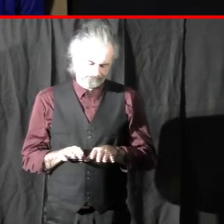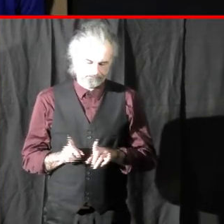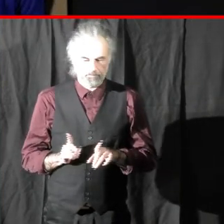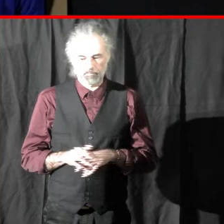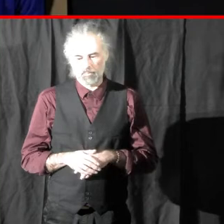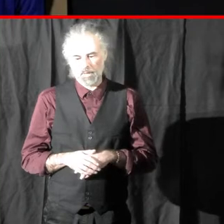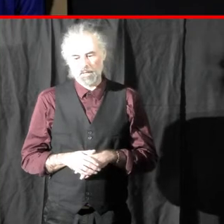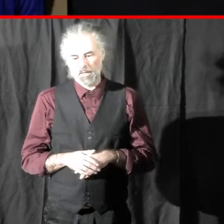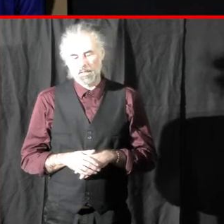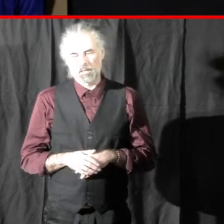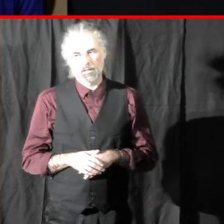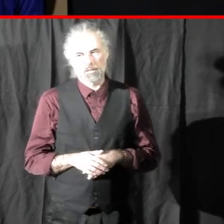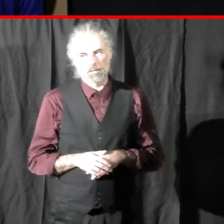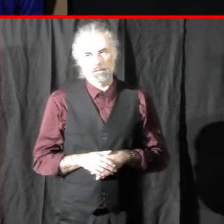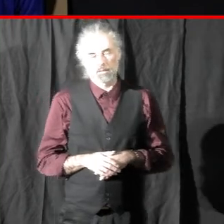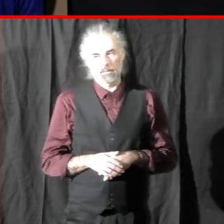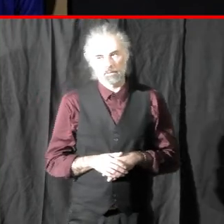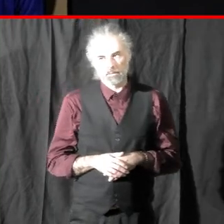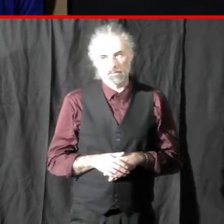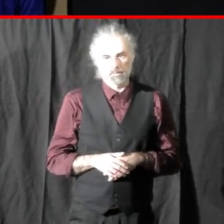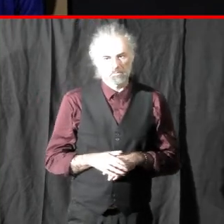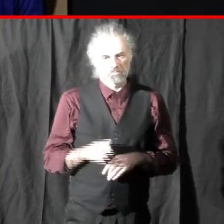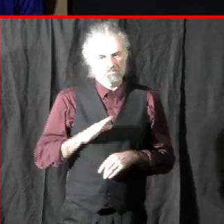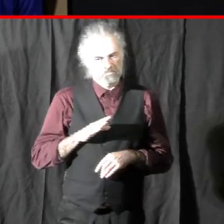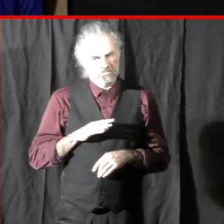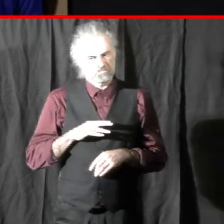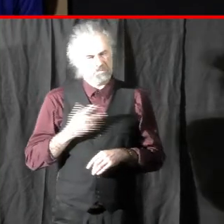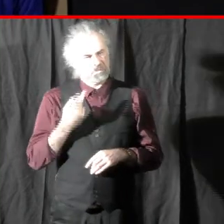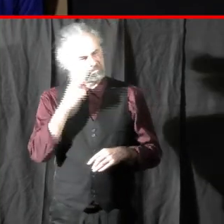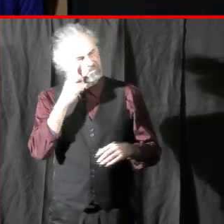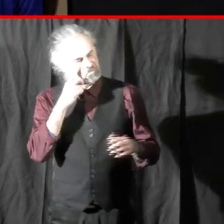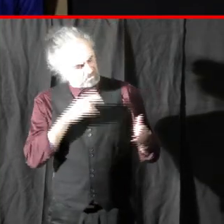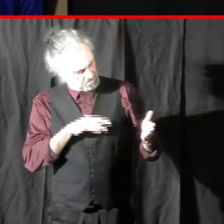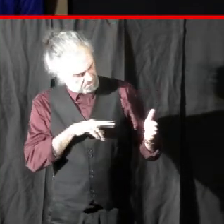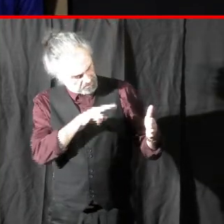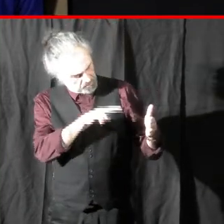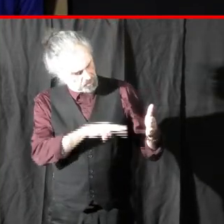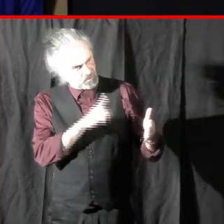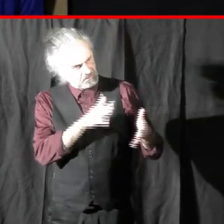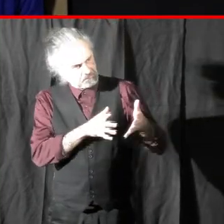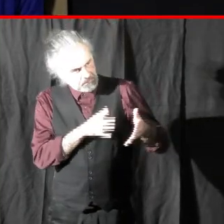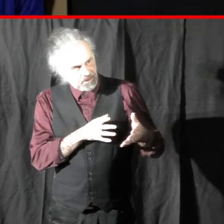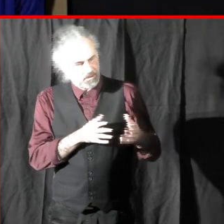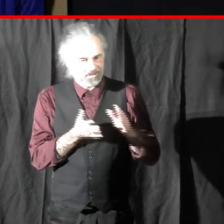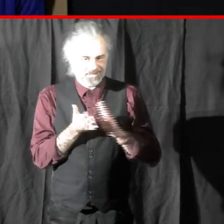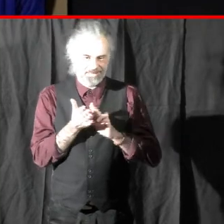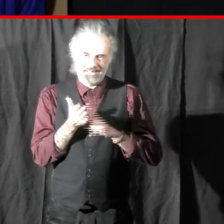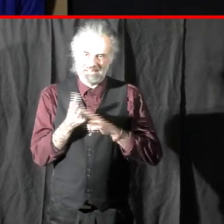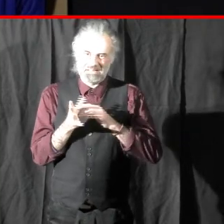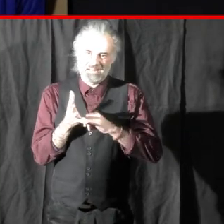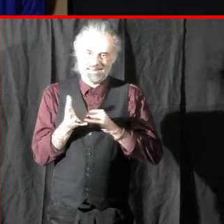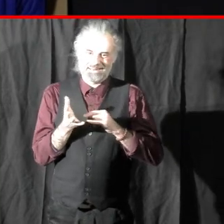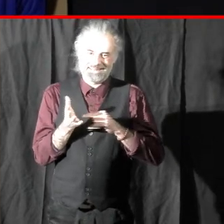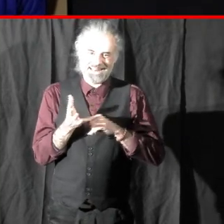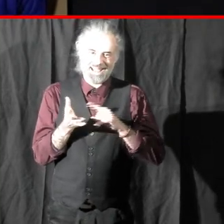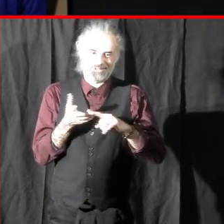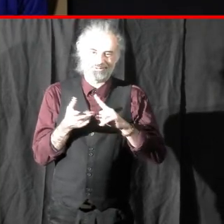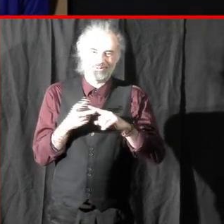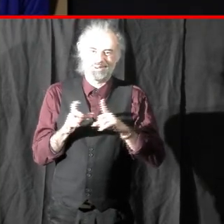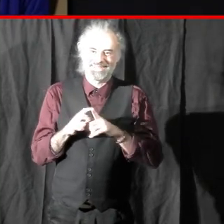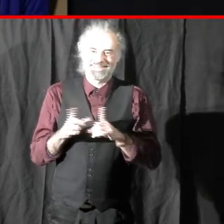Maybe I need to look up nastoids. Just an idea.